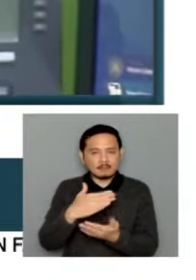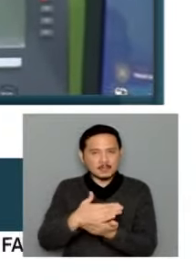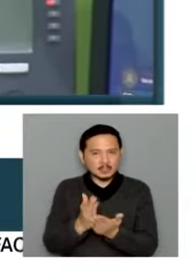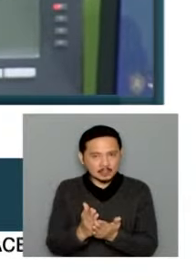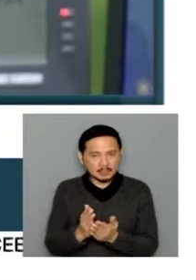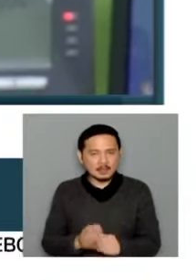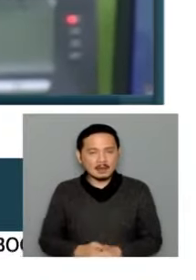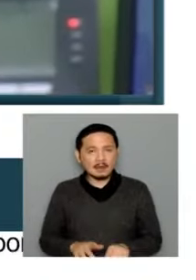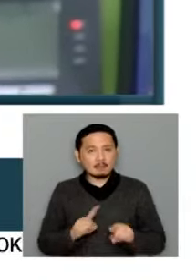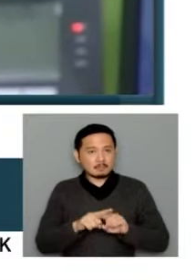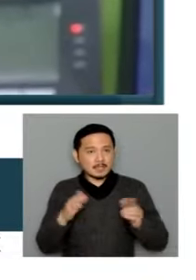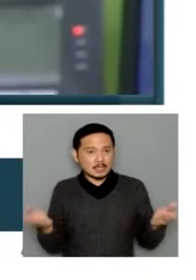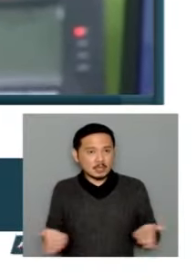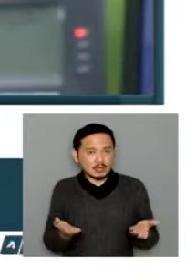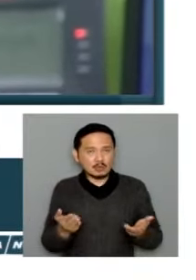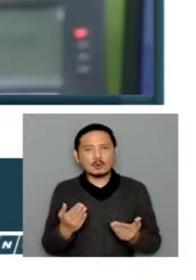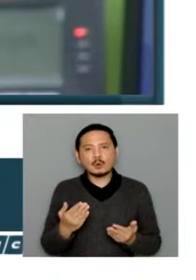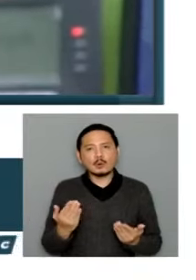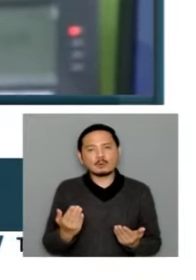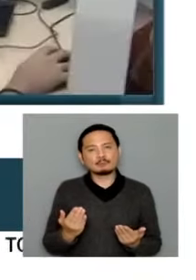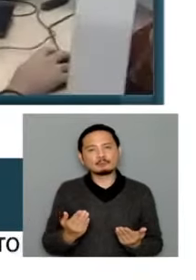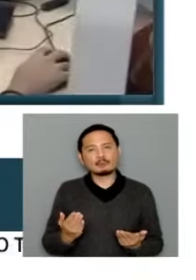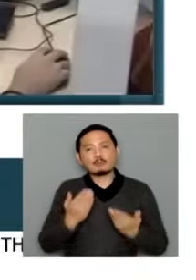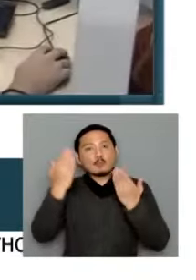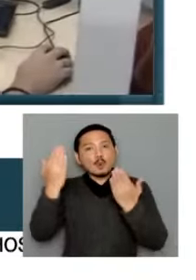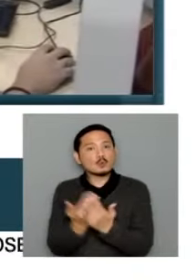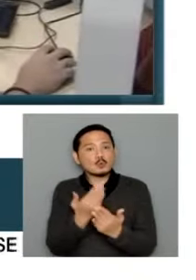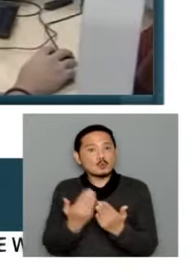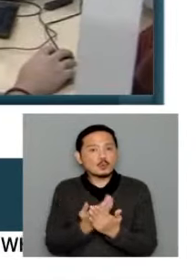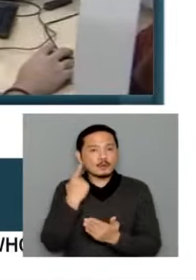looking at new proposed taxes on online